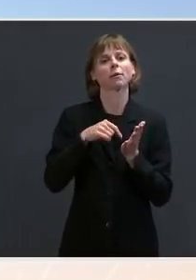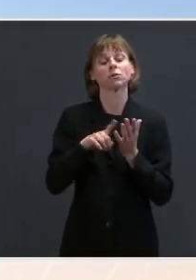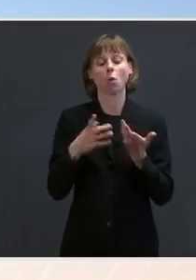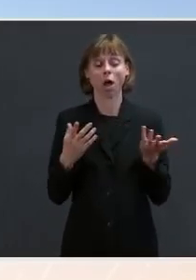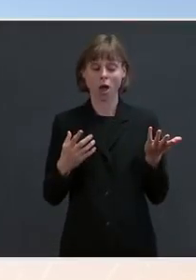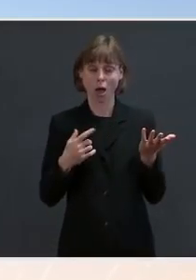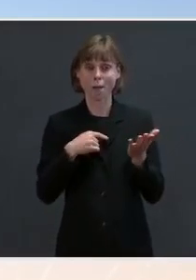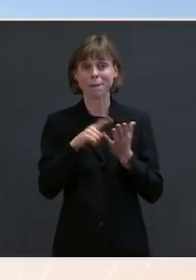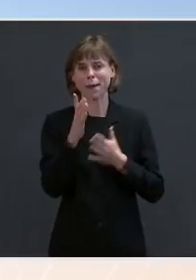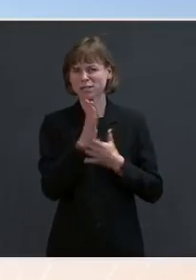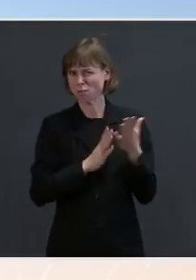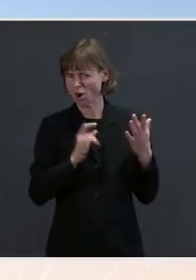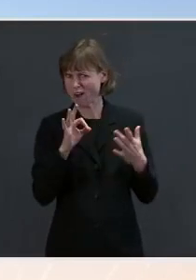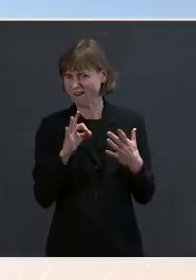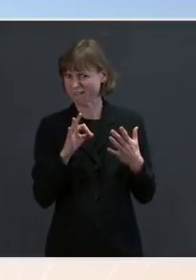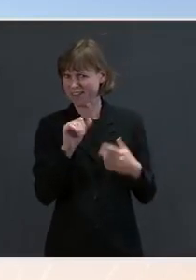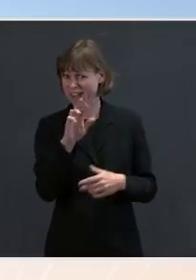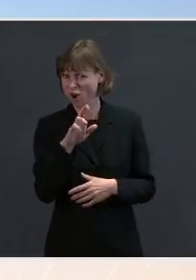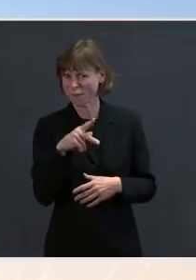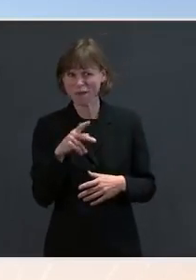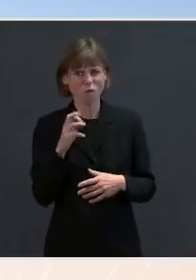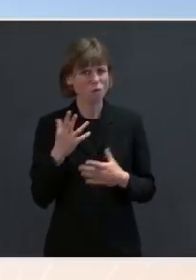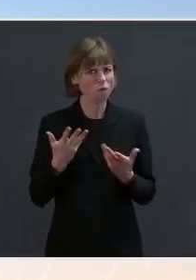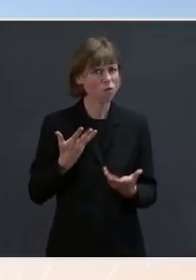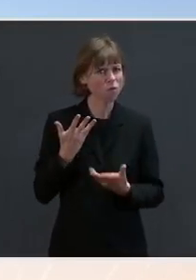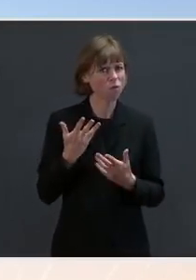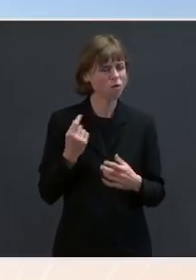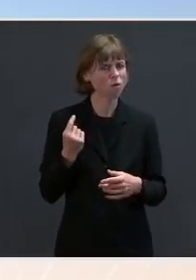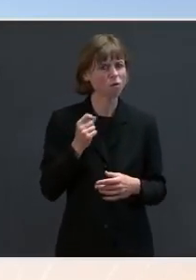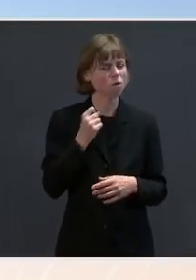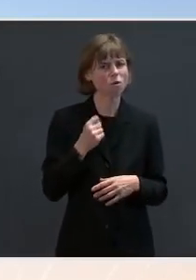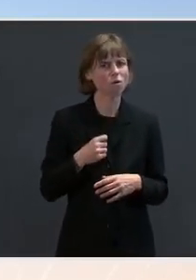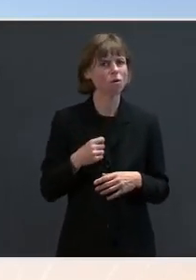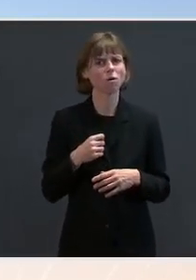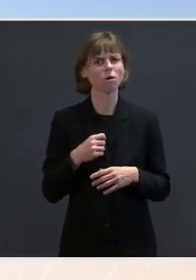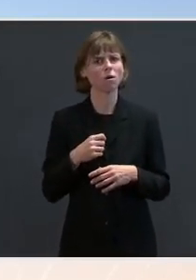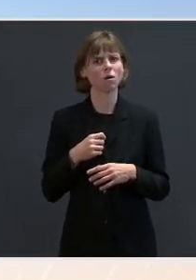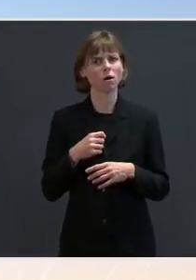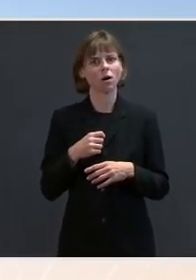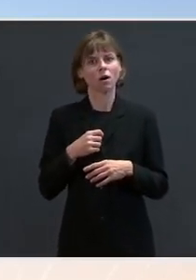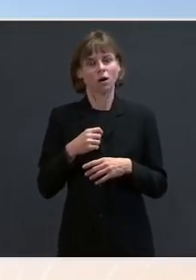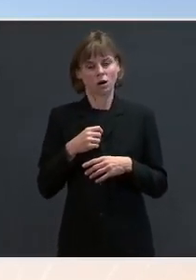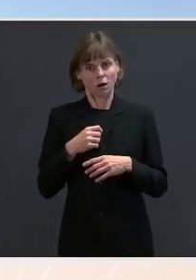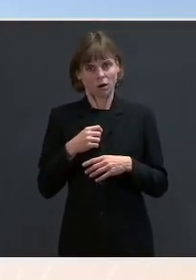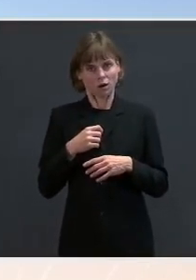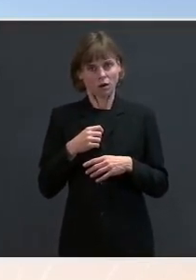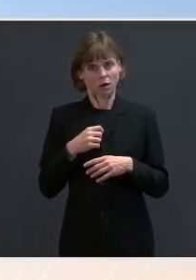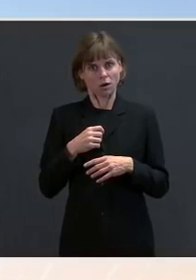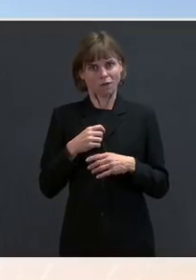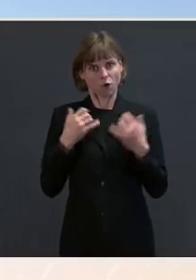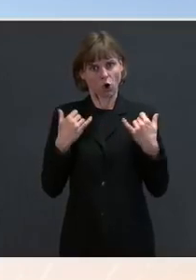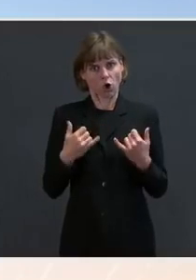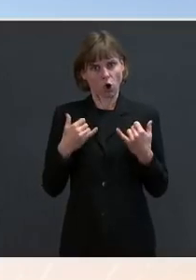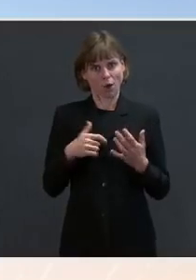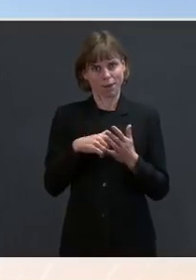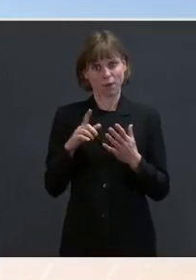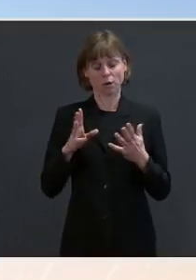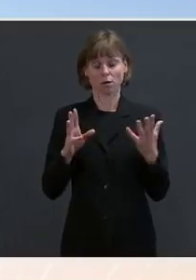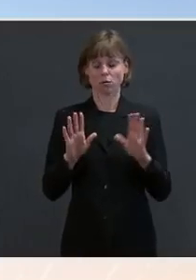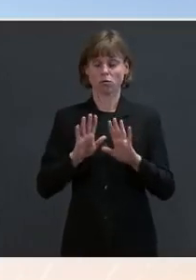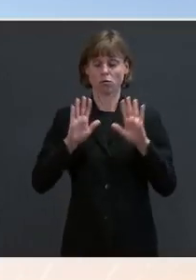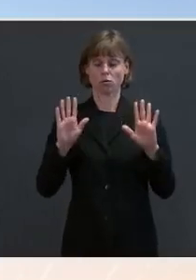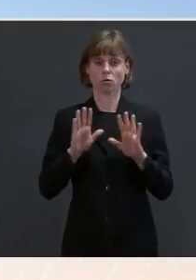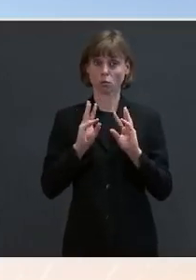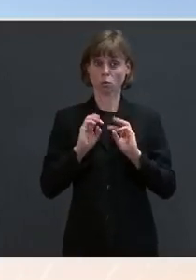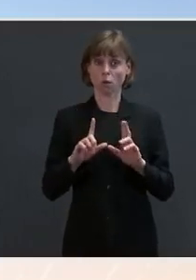plan, or as kind of a Whenever Build Back Better plan is released, they are calling on recurring payments being a part of that. Well, I